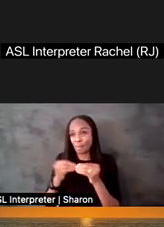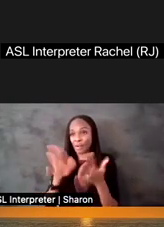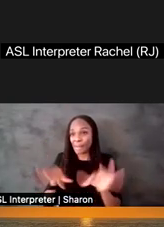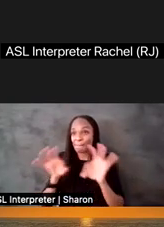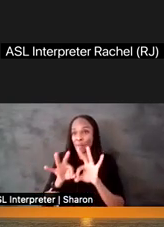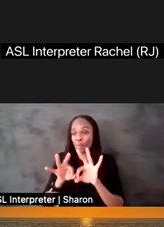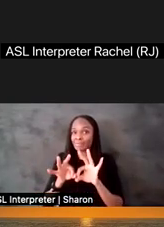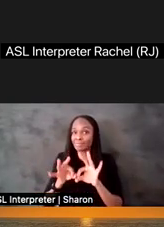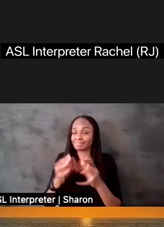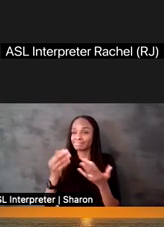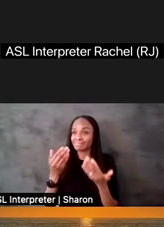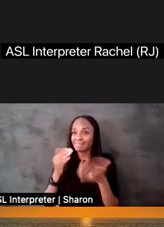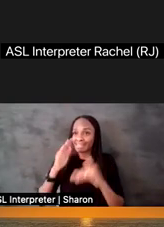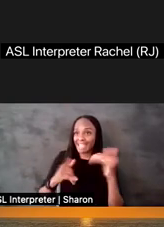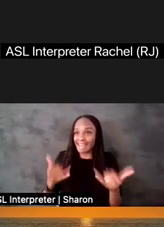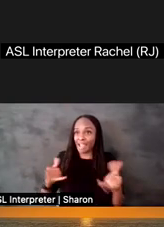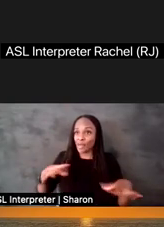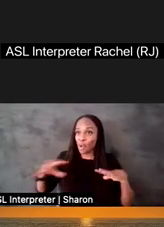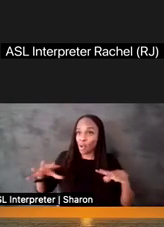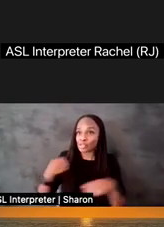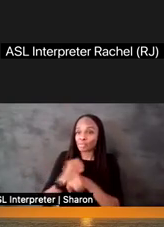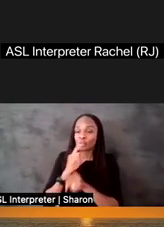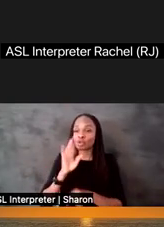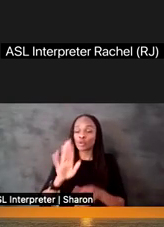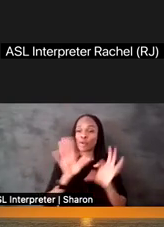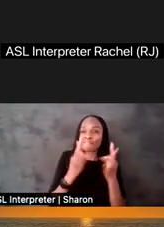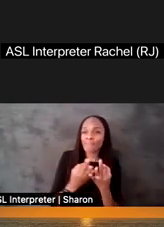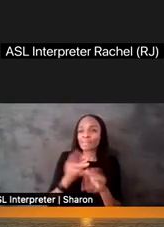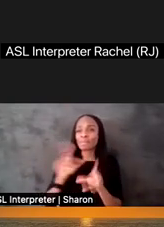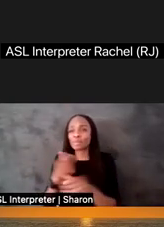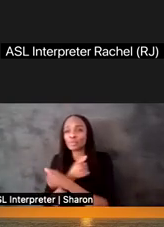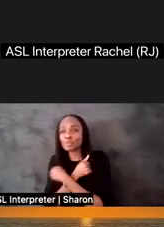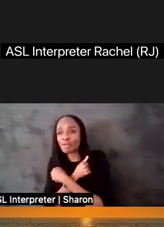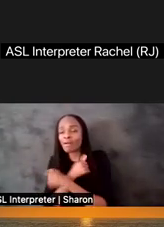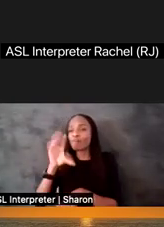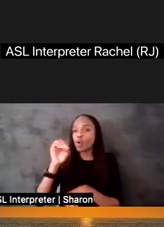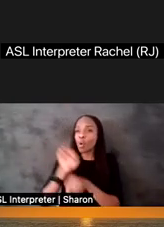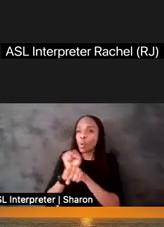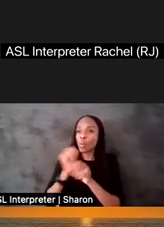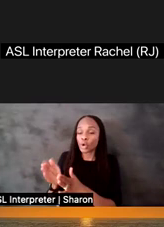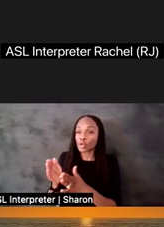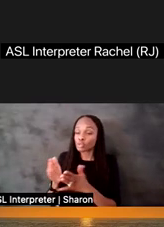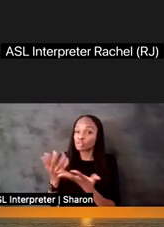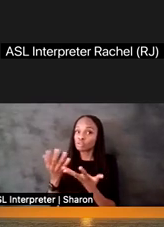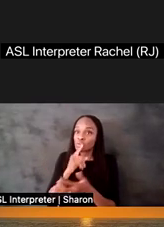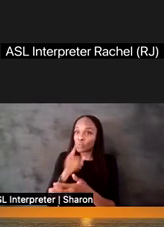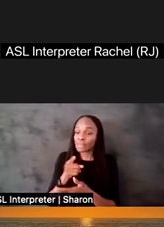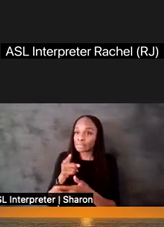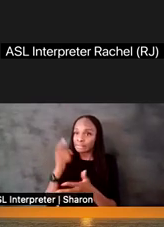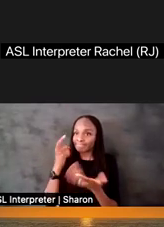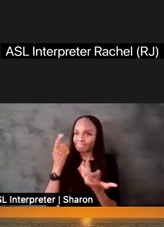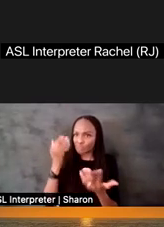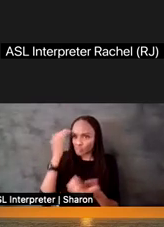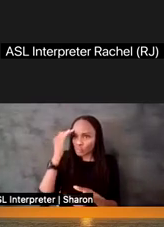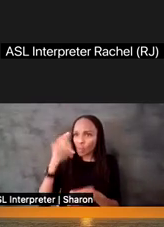that you, your family, your loved ones, your coworkers are taking the steps to make sure that you survive whatever type